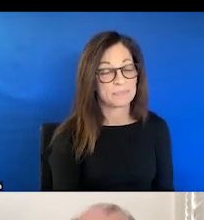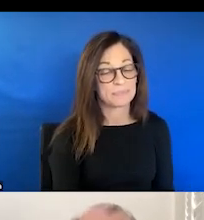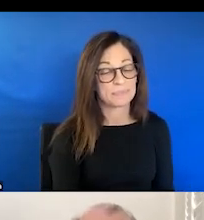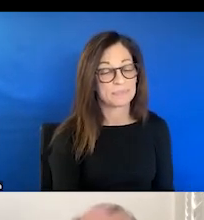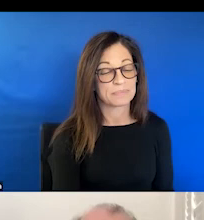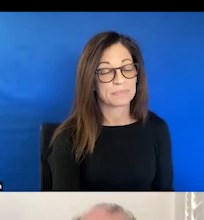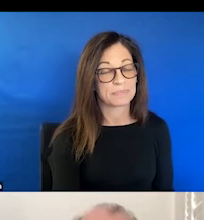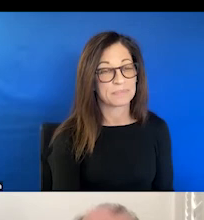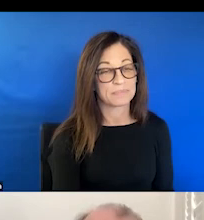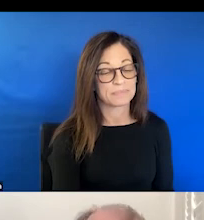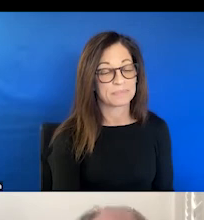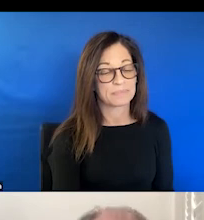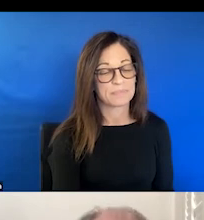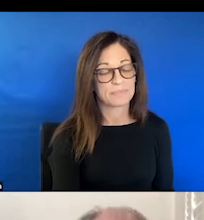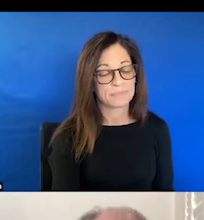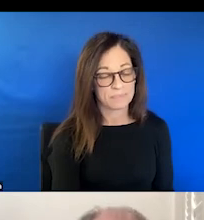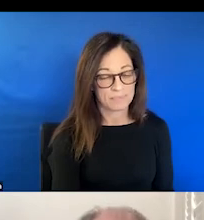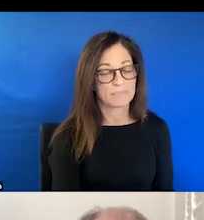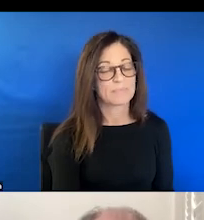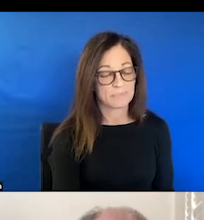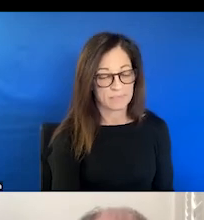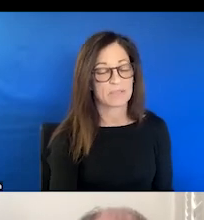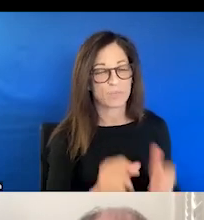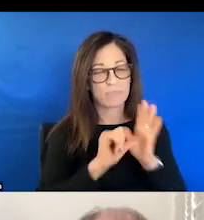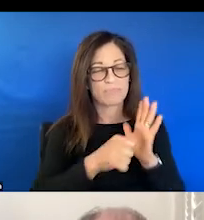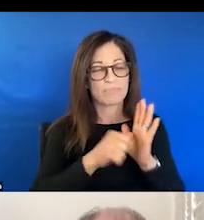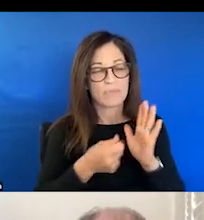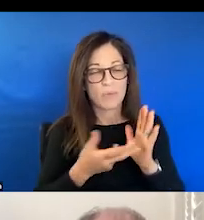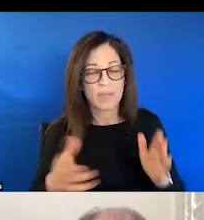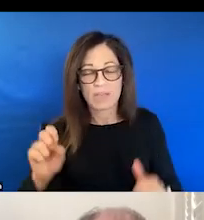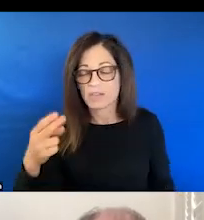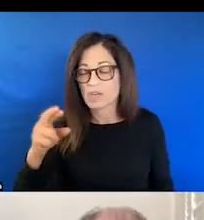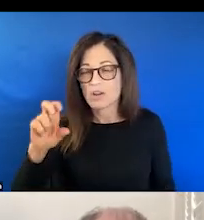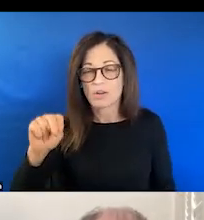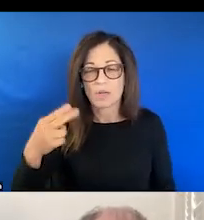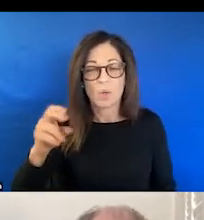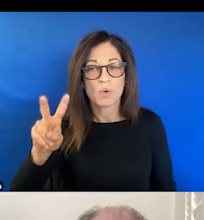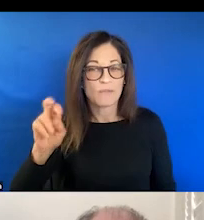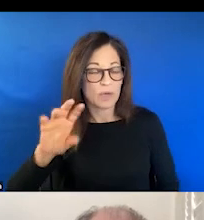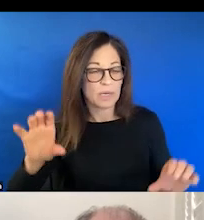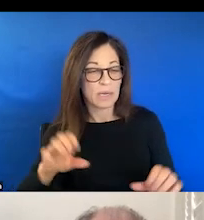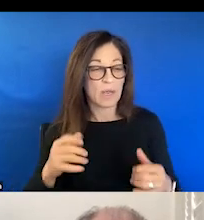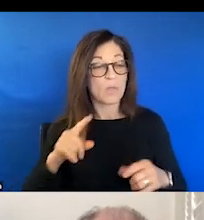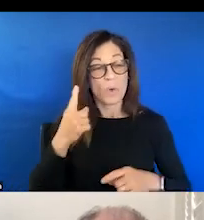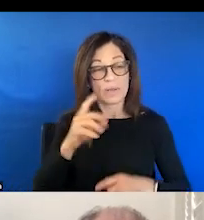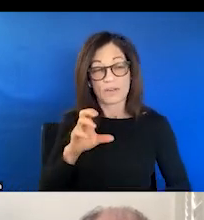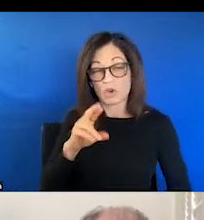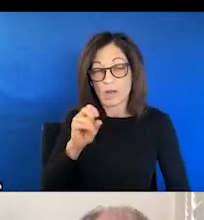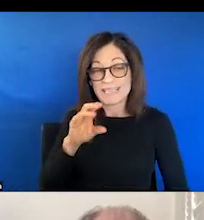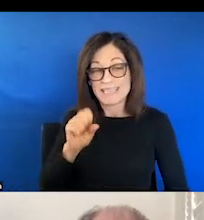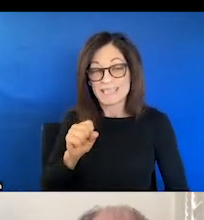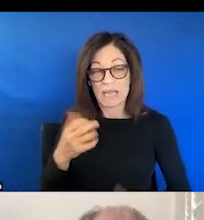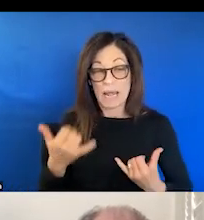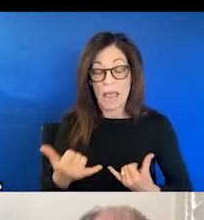I just want to highlight a couple of things that Sharon Hoover has done. One is the Crisis Now, Crisis Talk article on